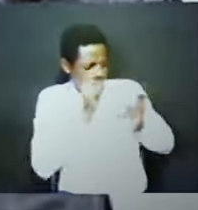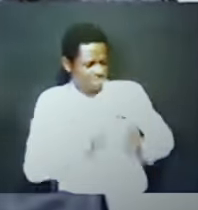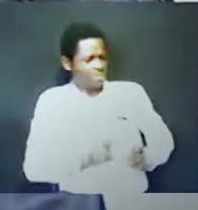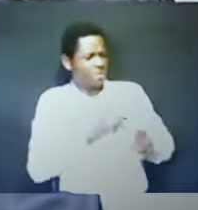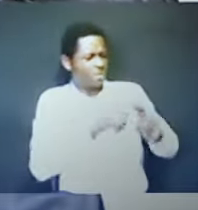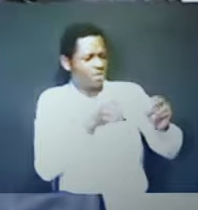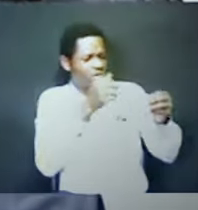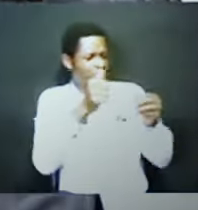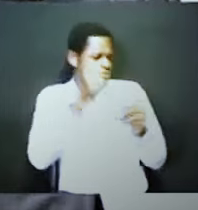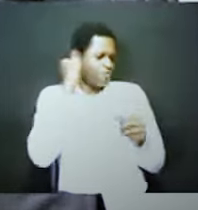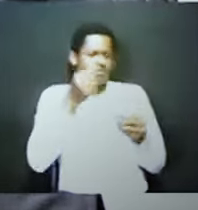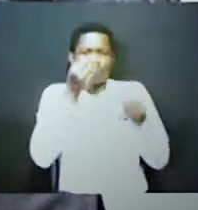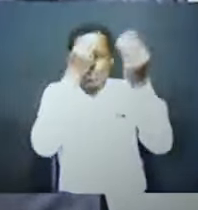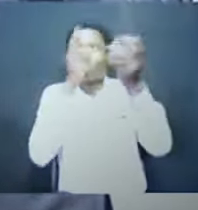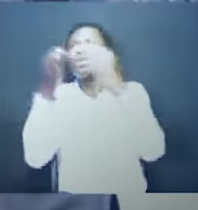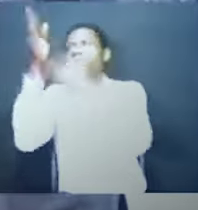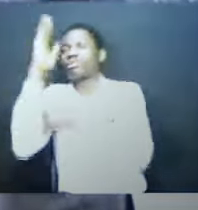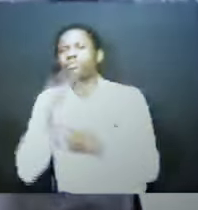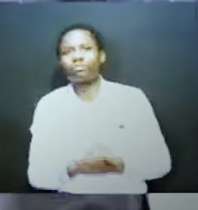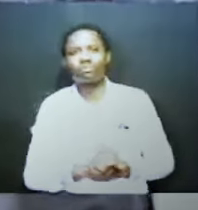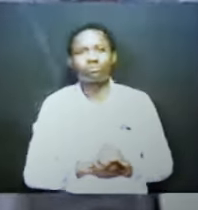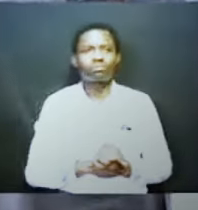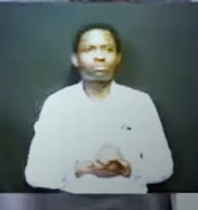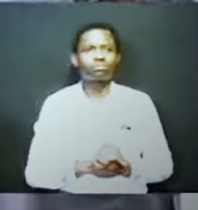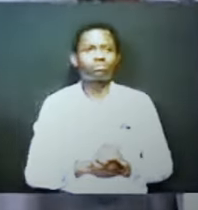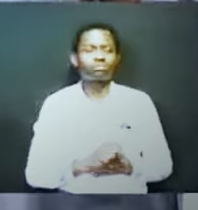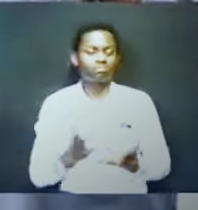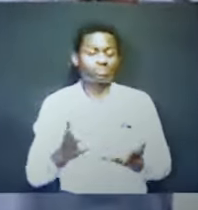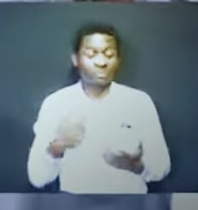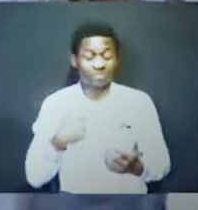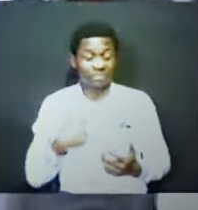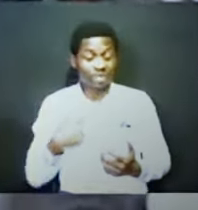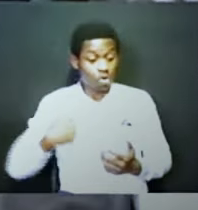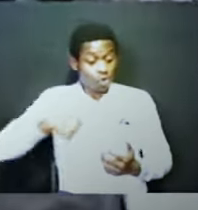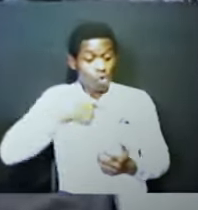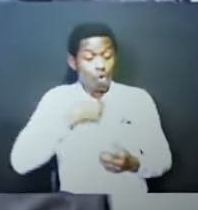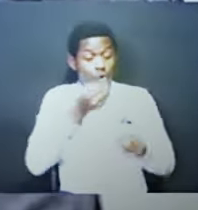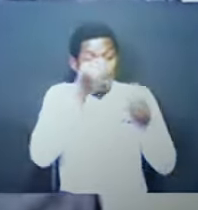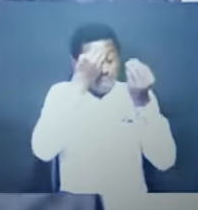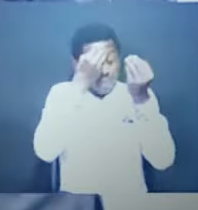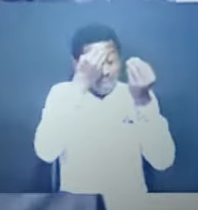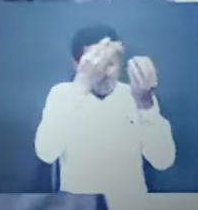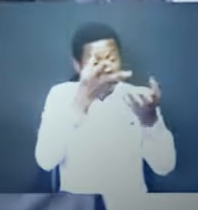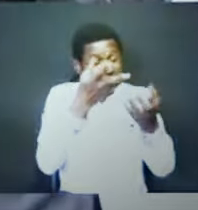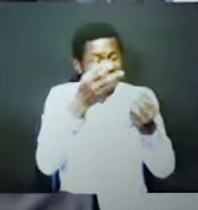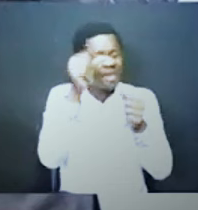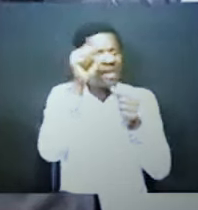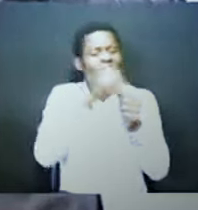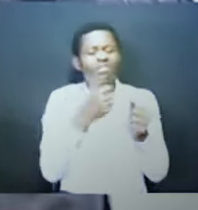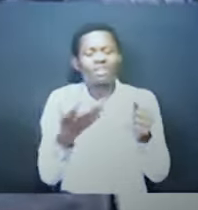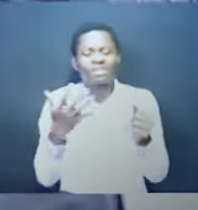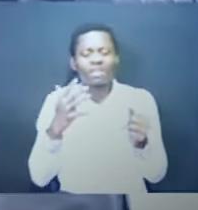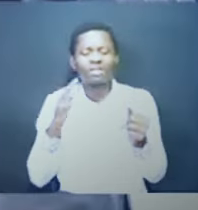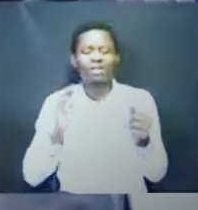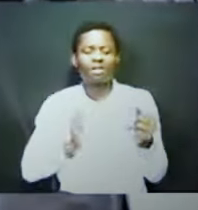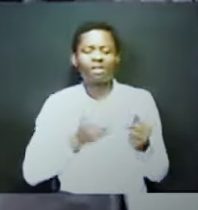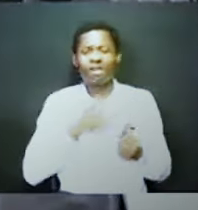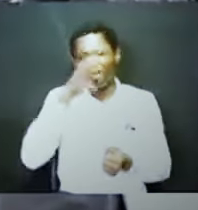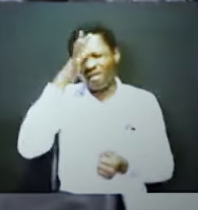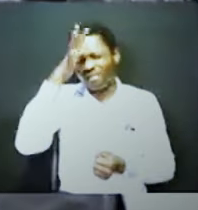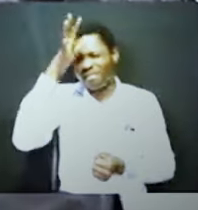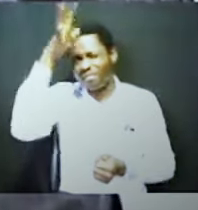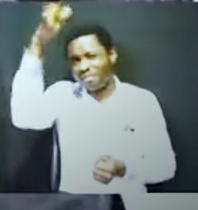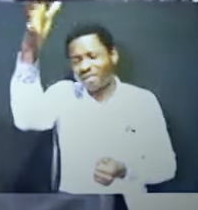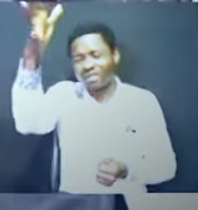8. We have obeyed everything our forefather Jehonadab, son of Rechab, commanded